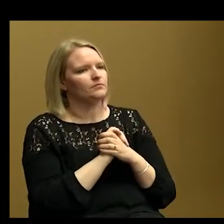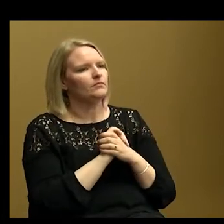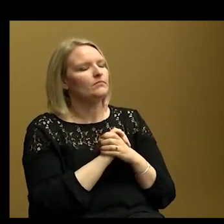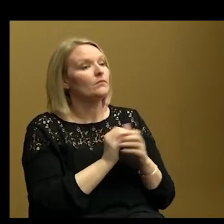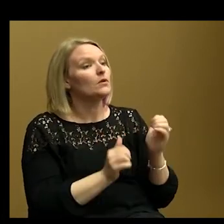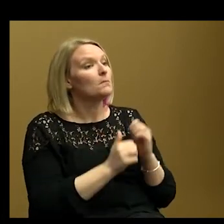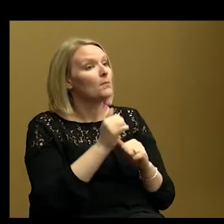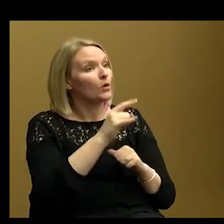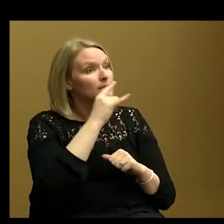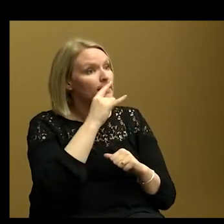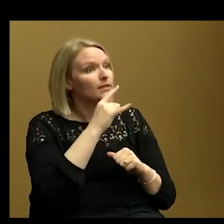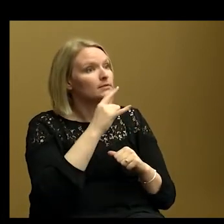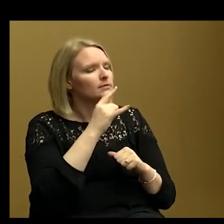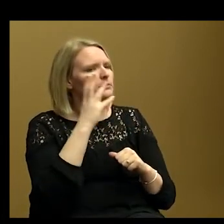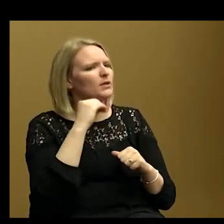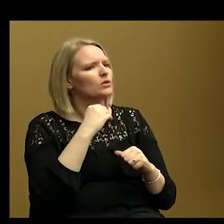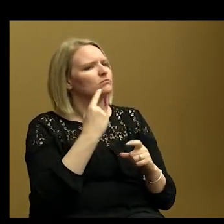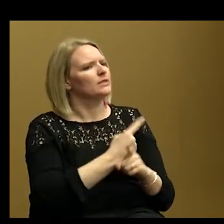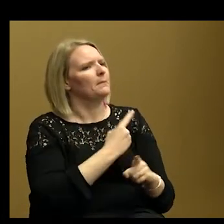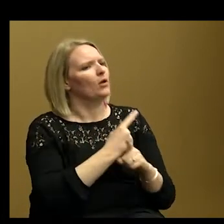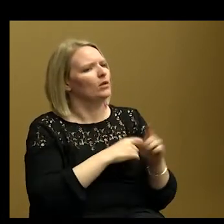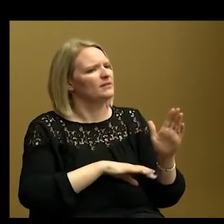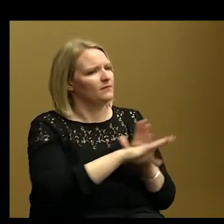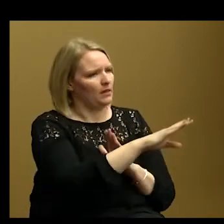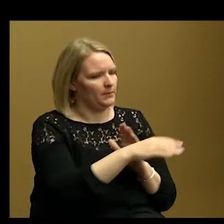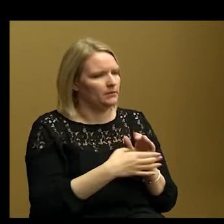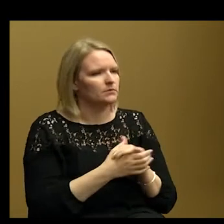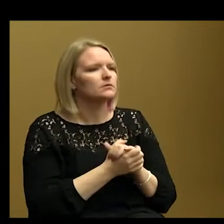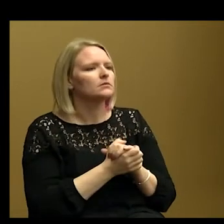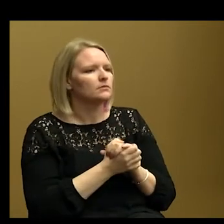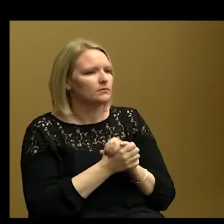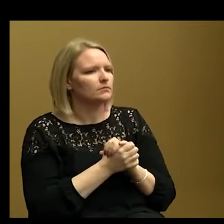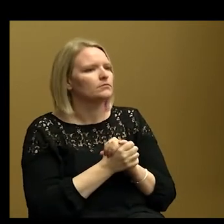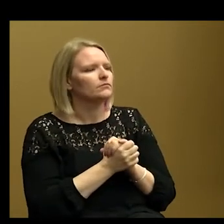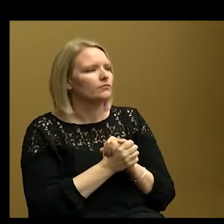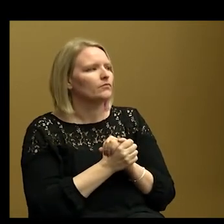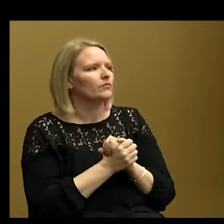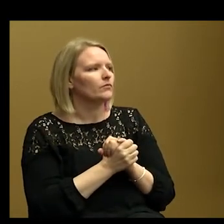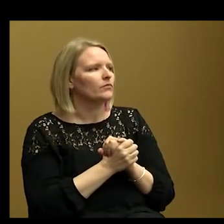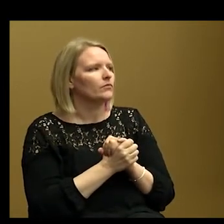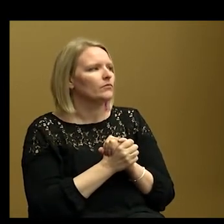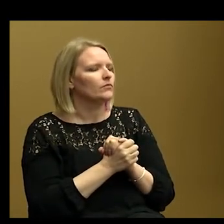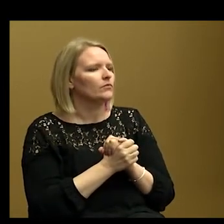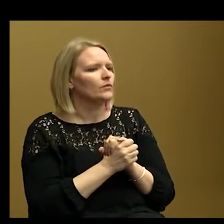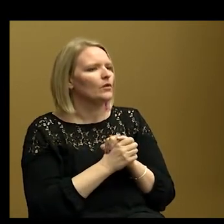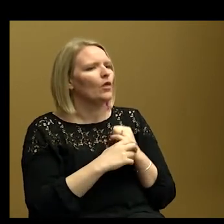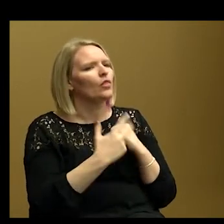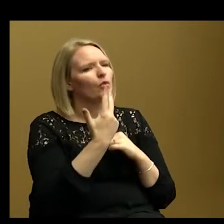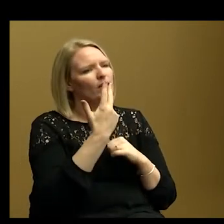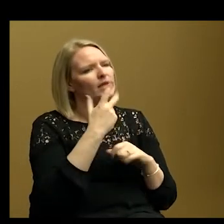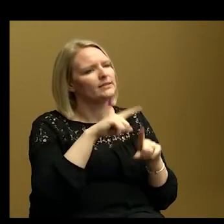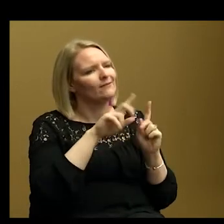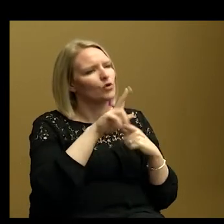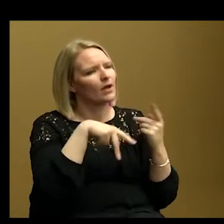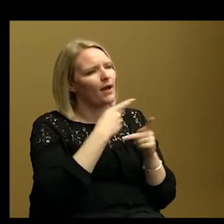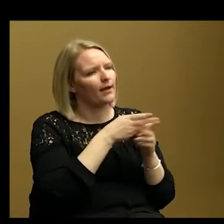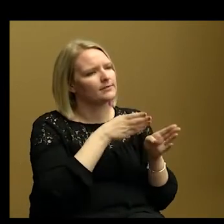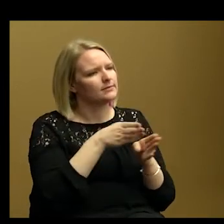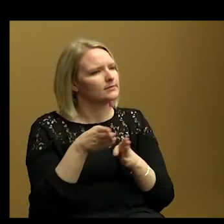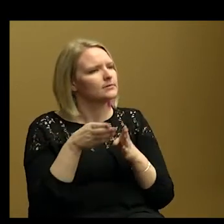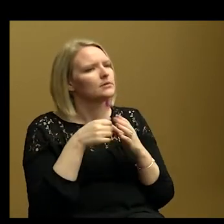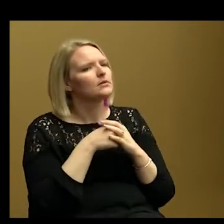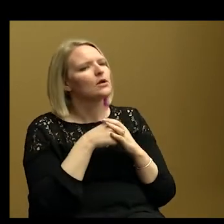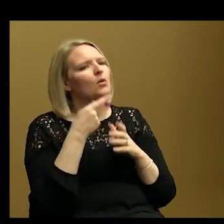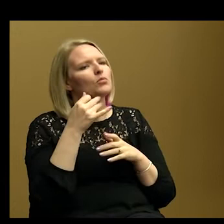Most kids do. All right, so there are the 3 versions and the